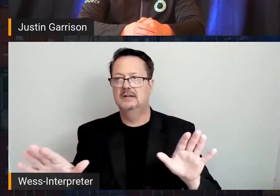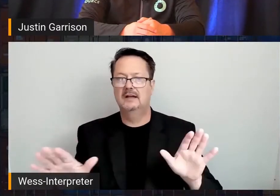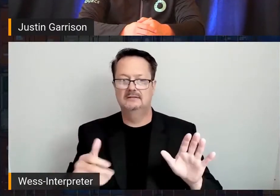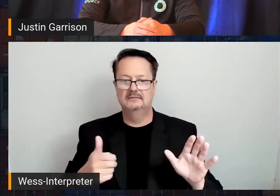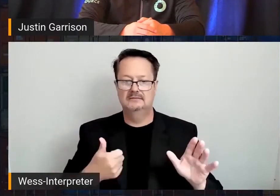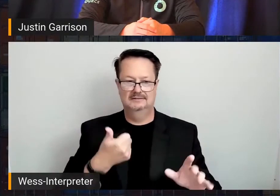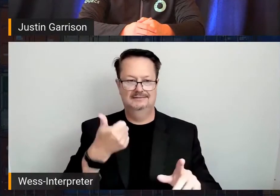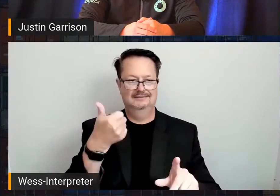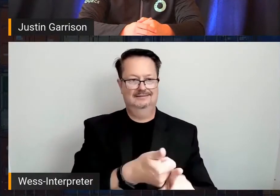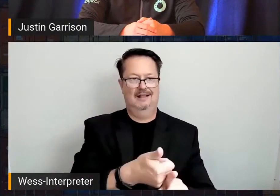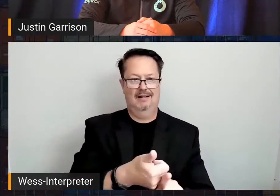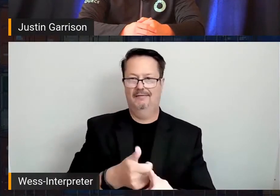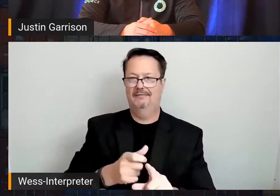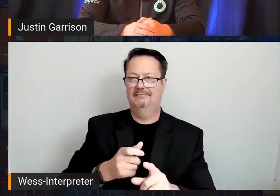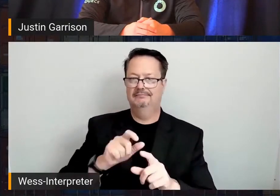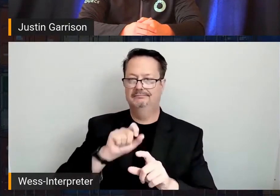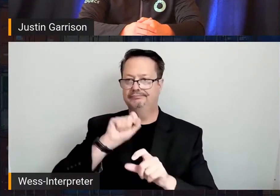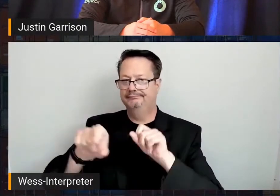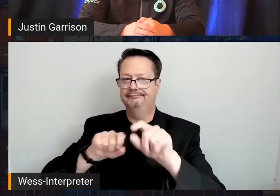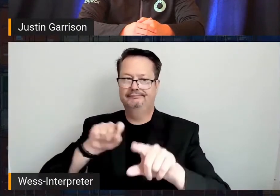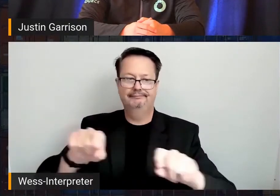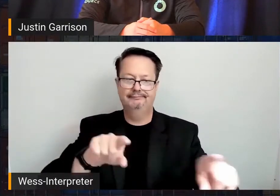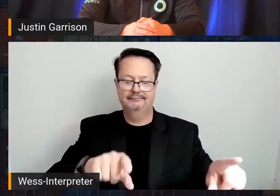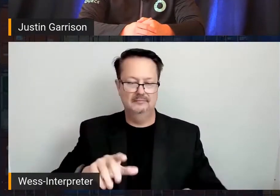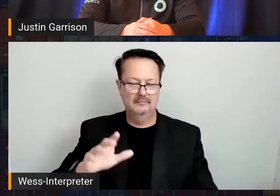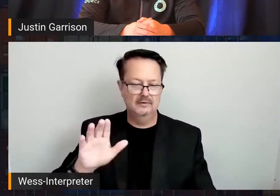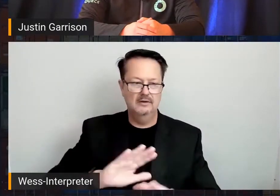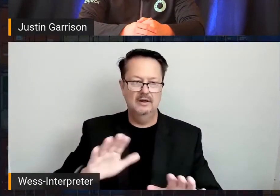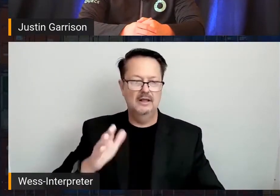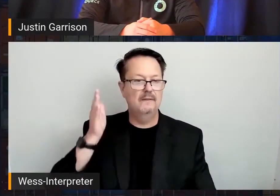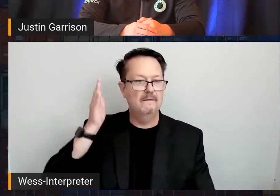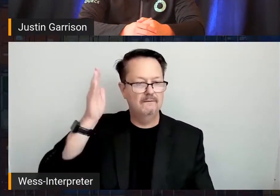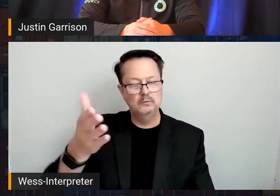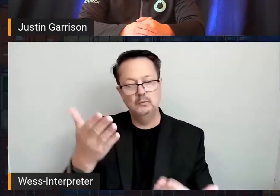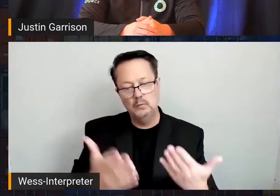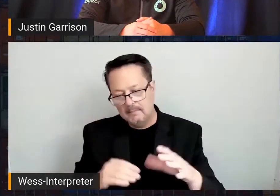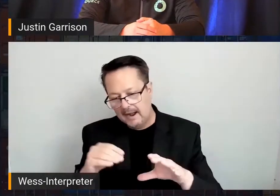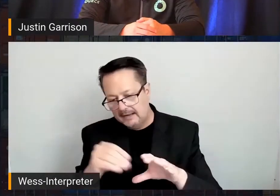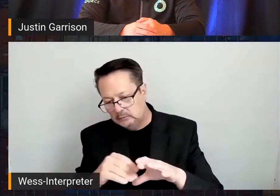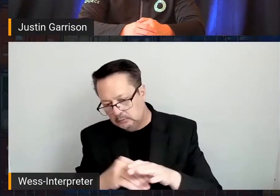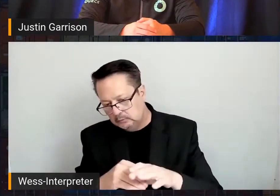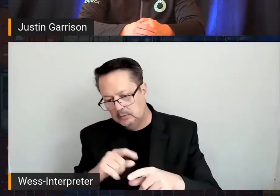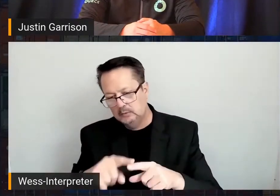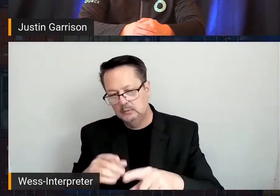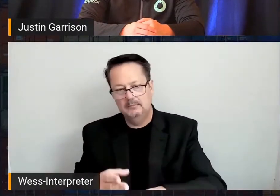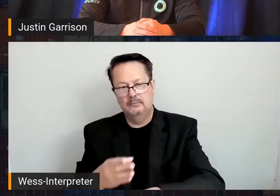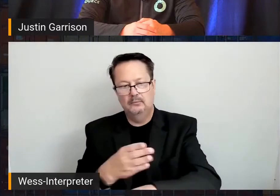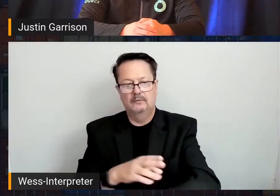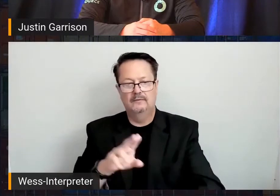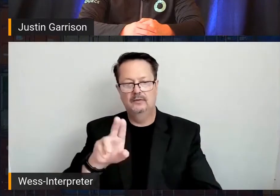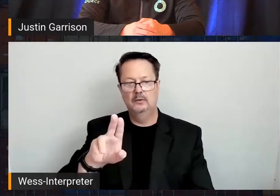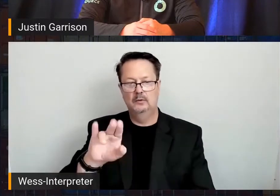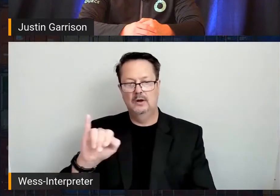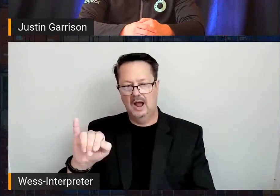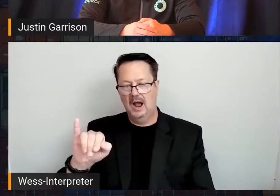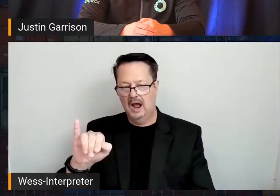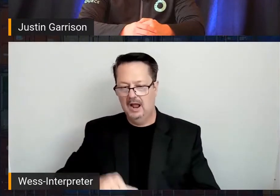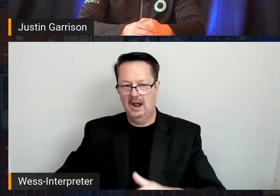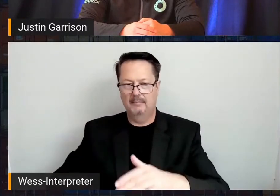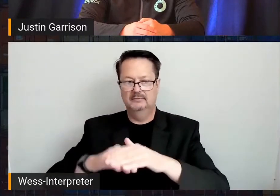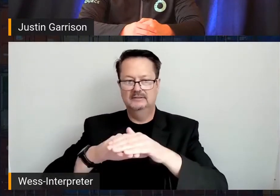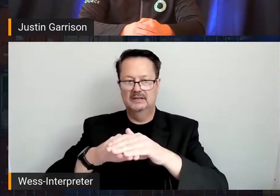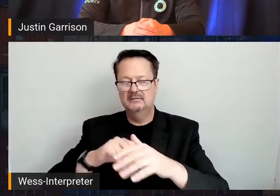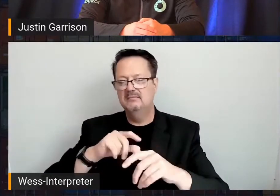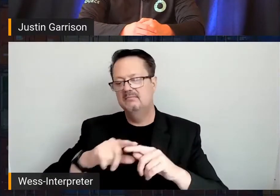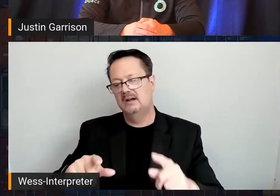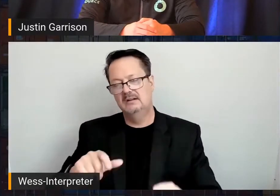information. In the future, we might store something just to improve the UI optimization, but it